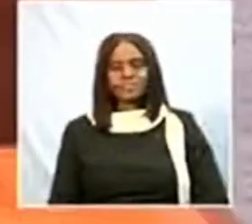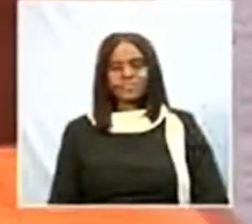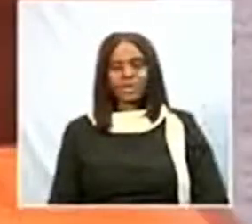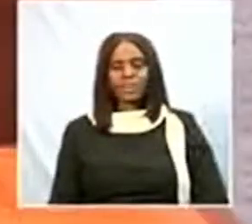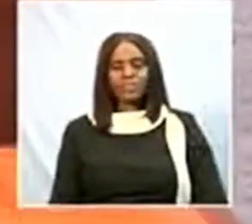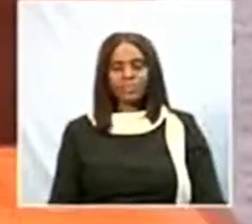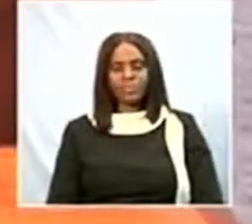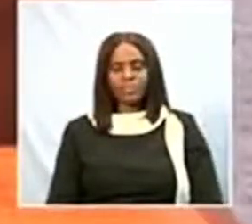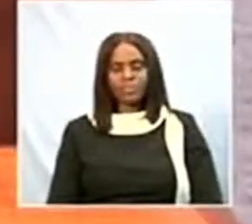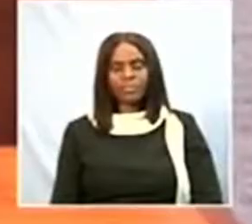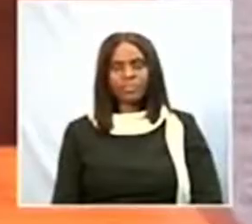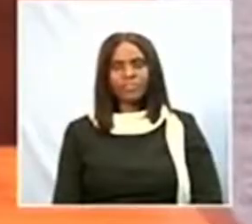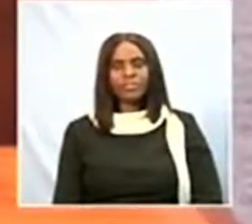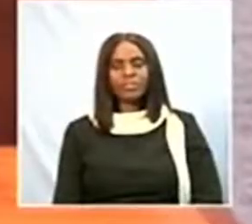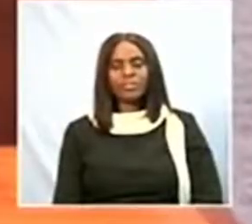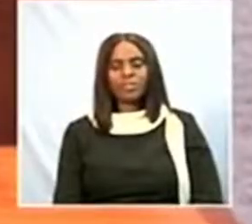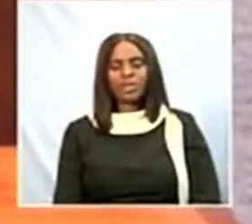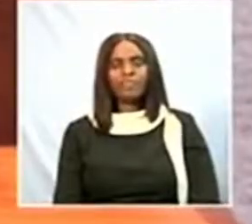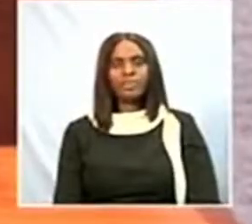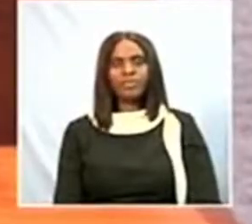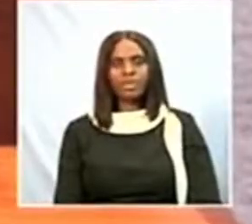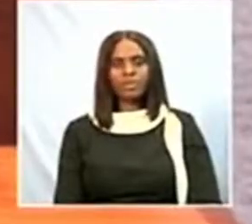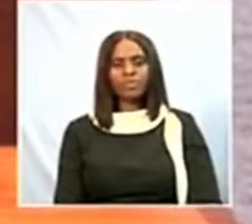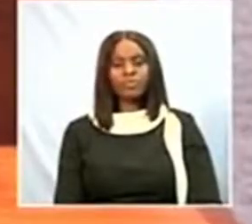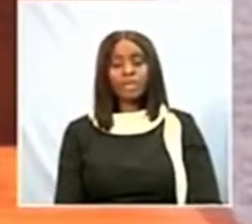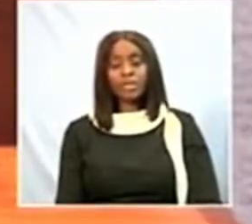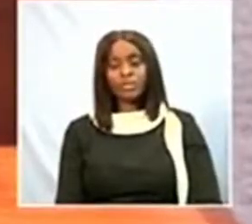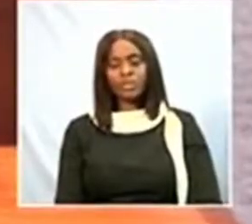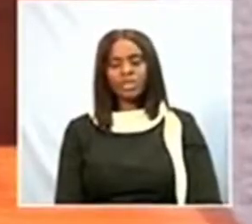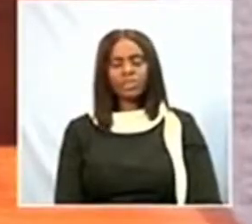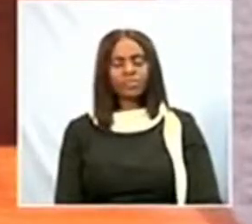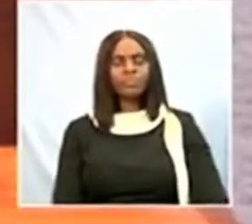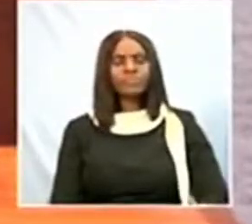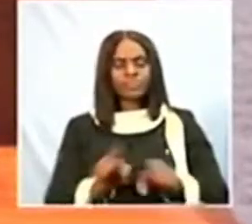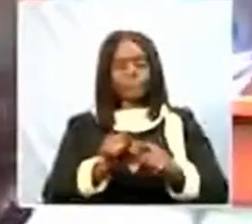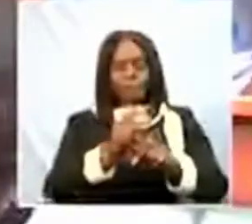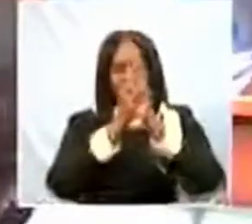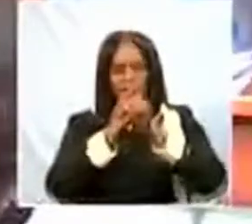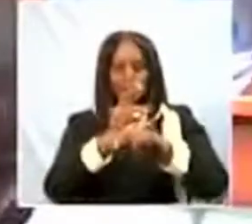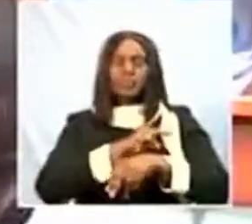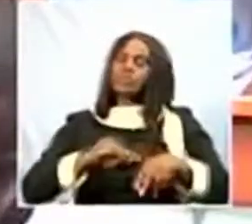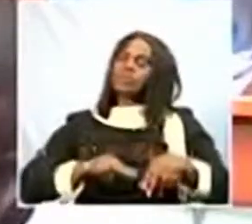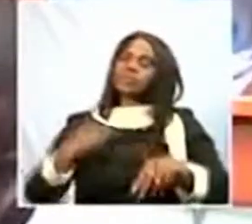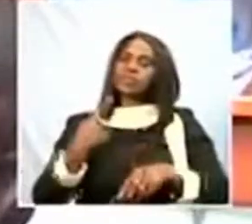The Honorable Member for Wengwa, Honorable Nathan Kafue.